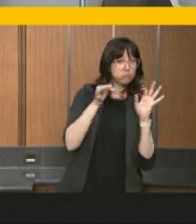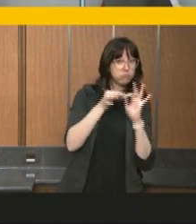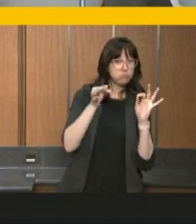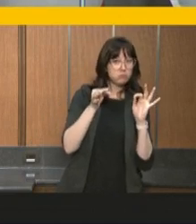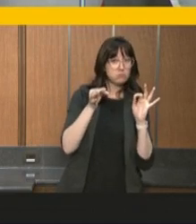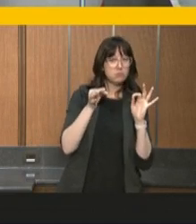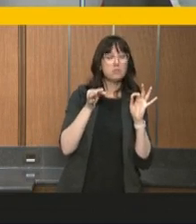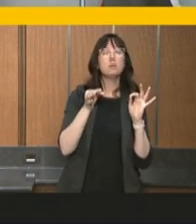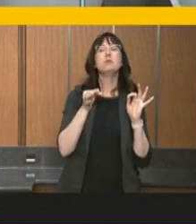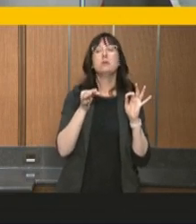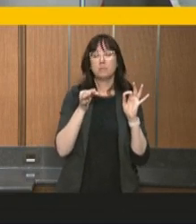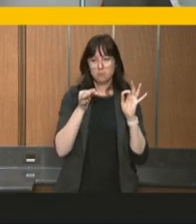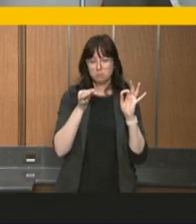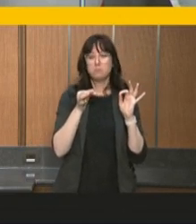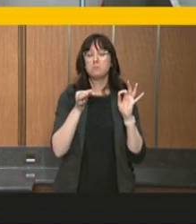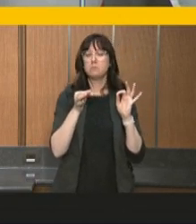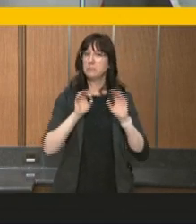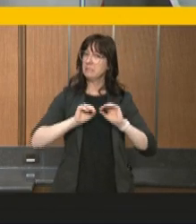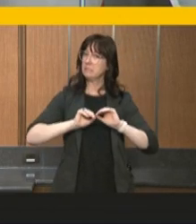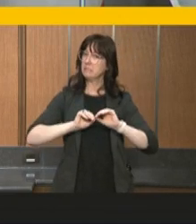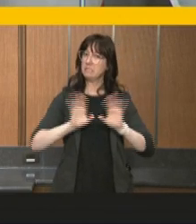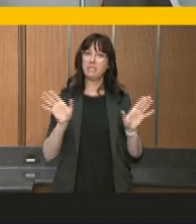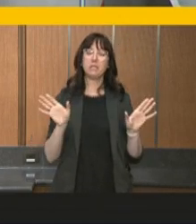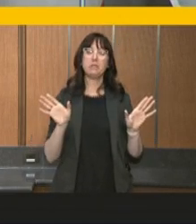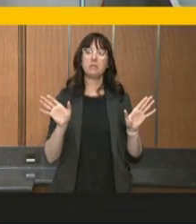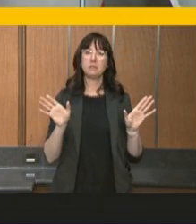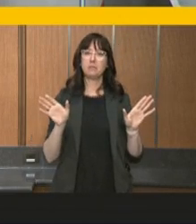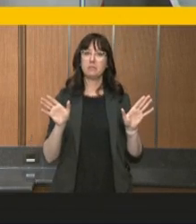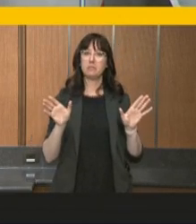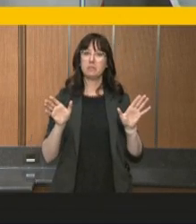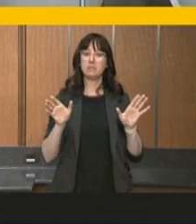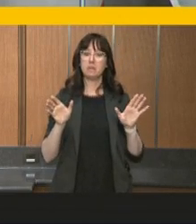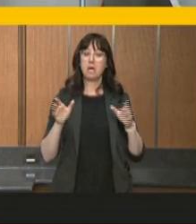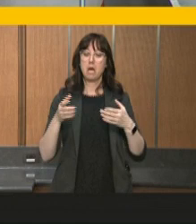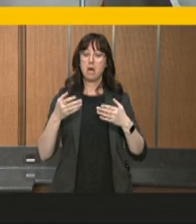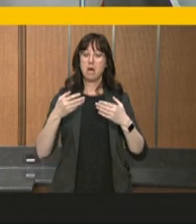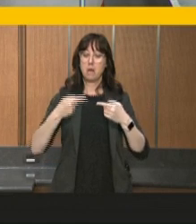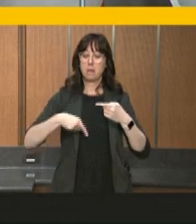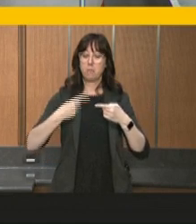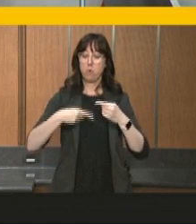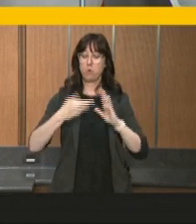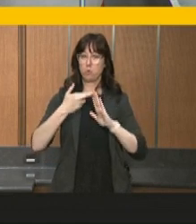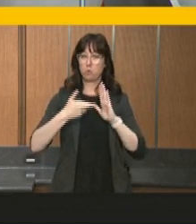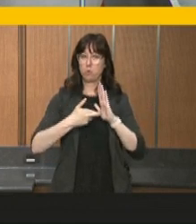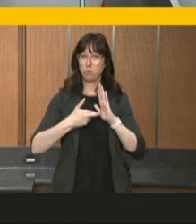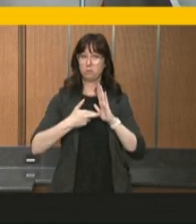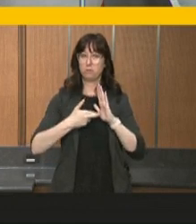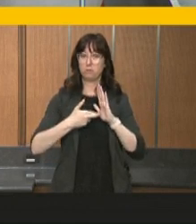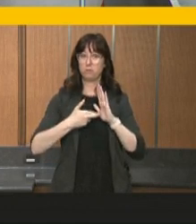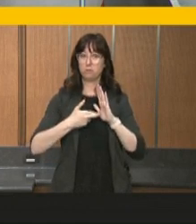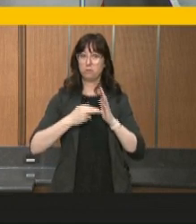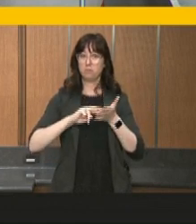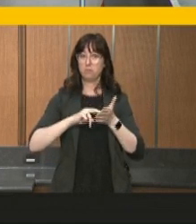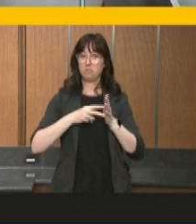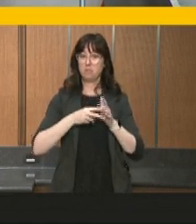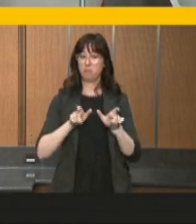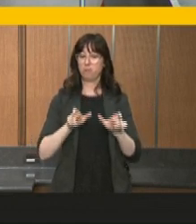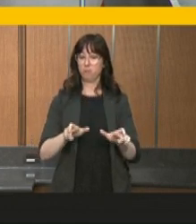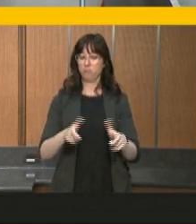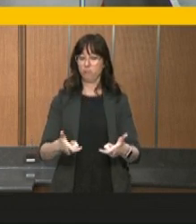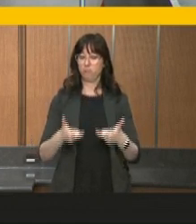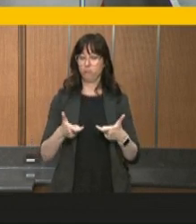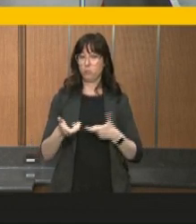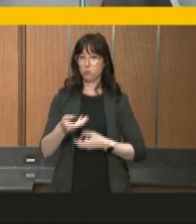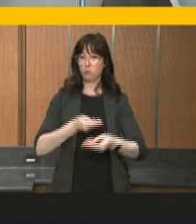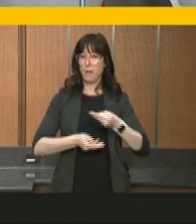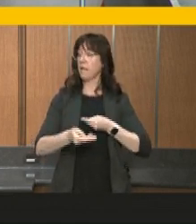are absolutely clear that these border restrictions will in no way impede the trading